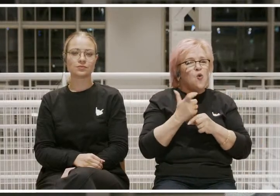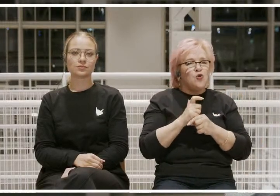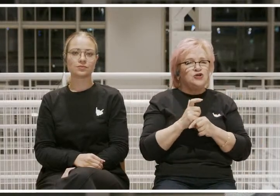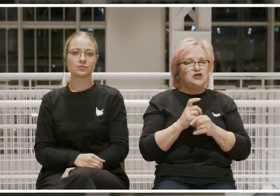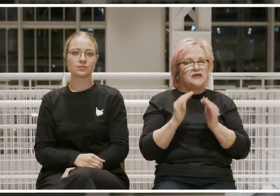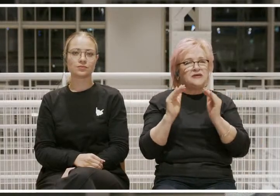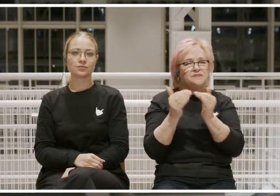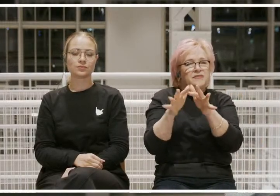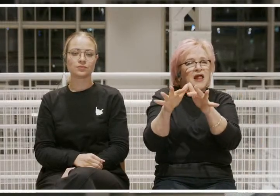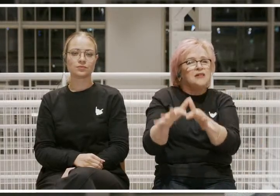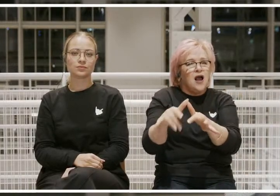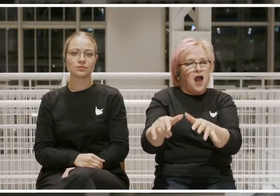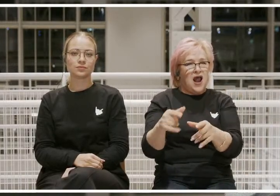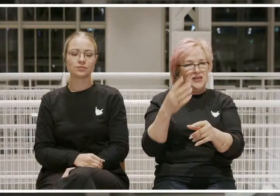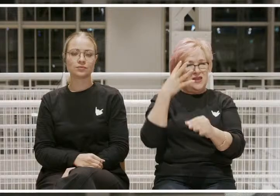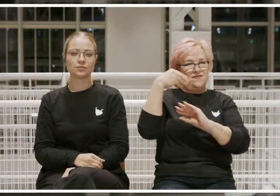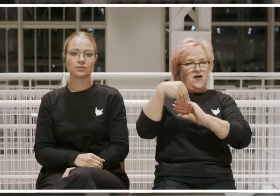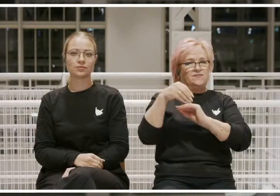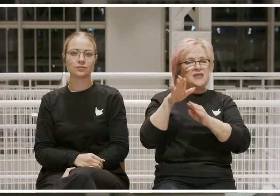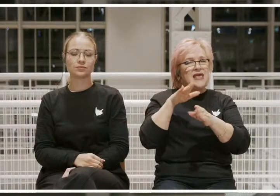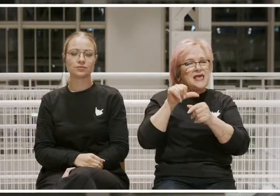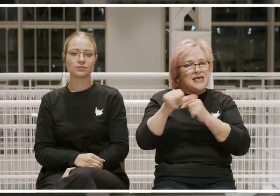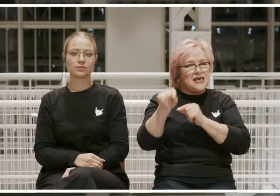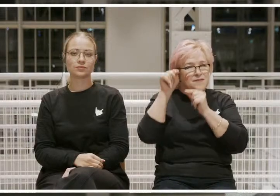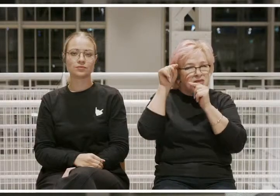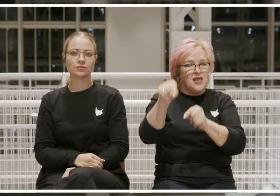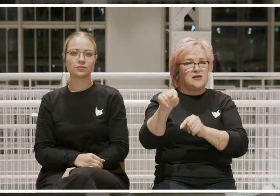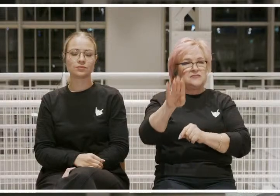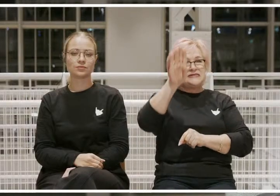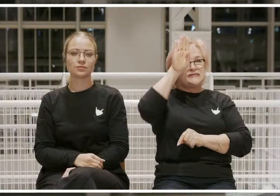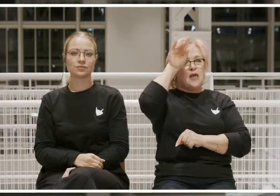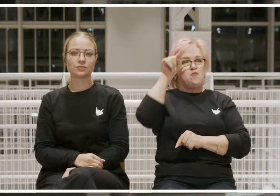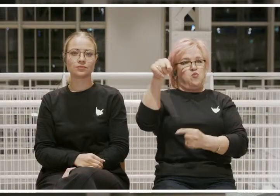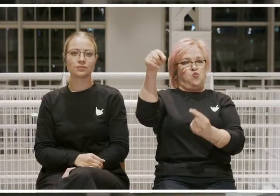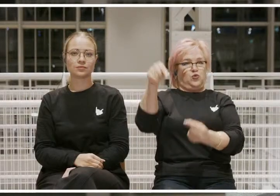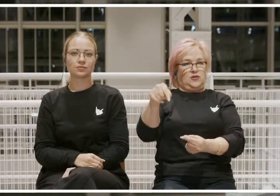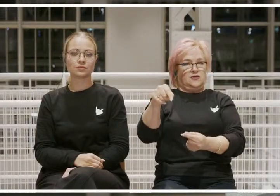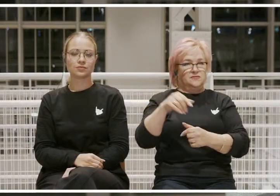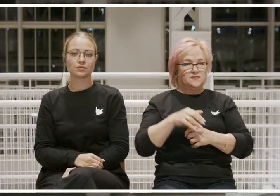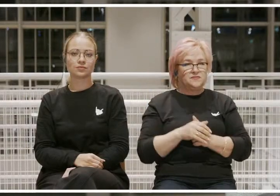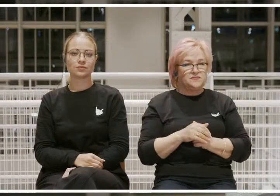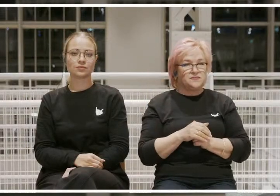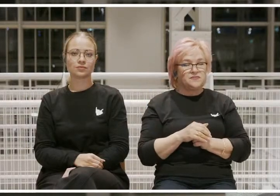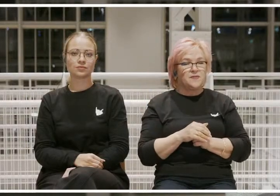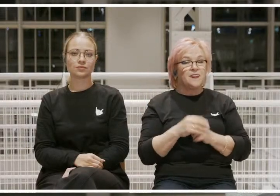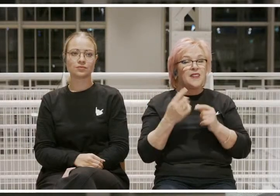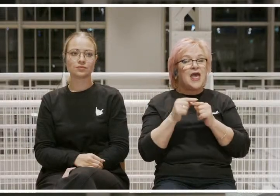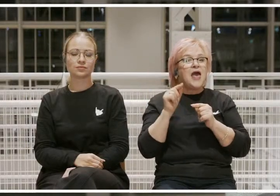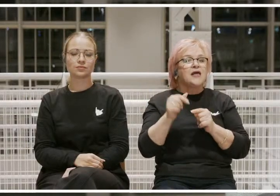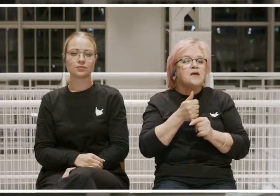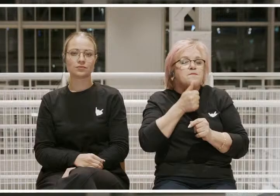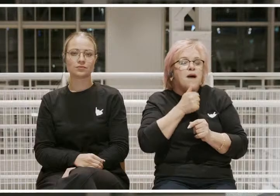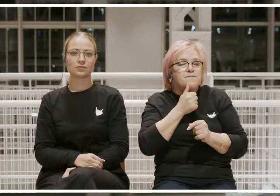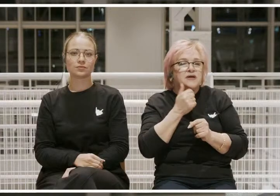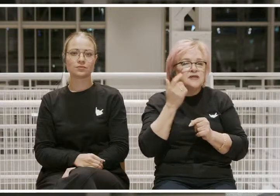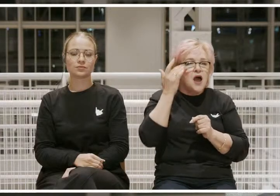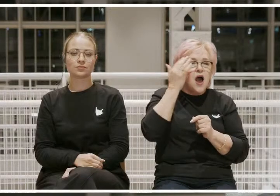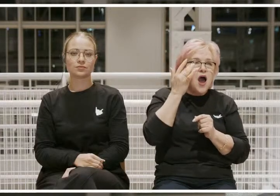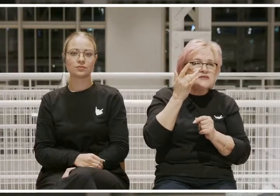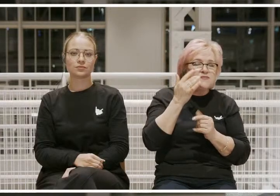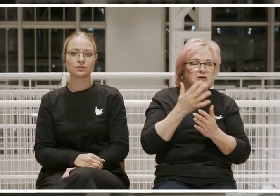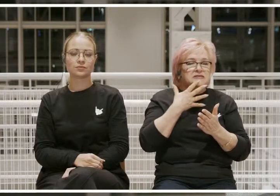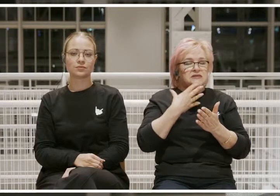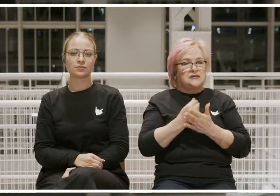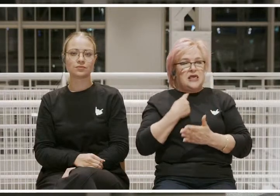the Istanbul as well. Like it kind of reflects on both the personal and the global